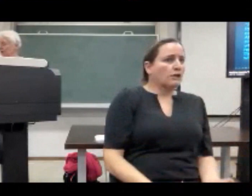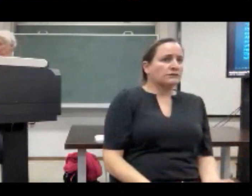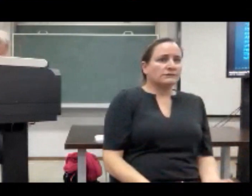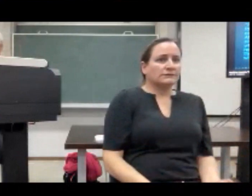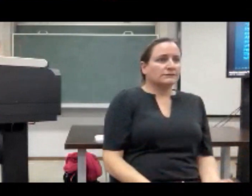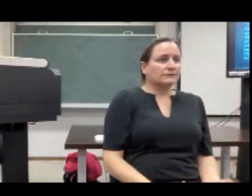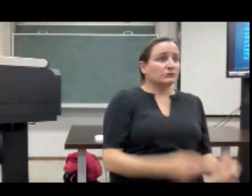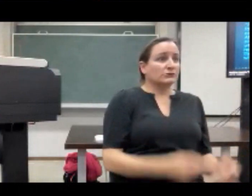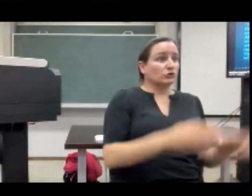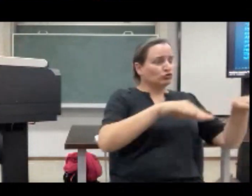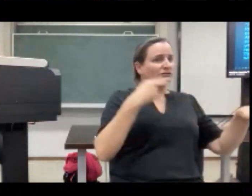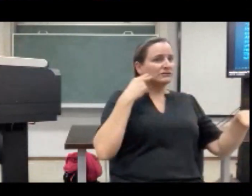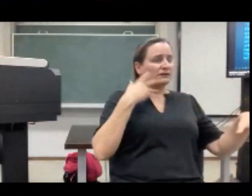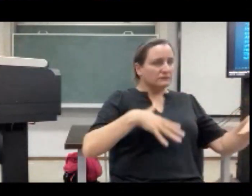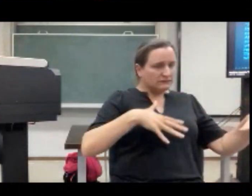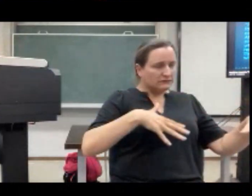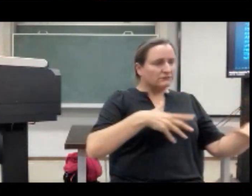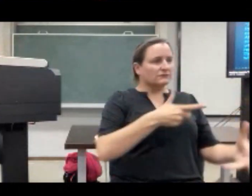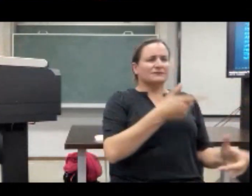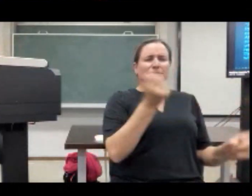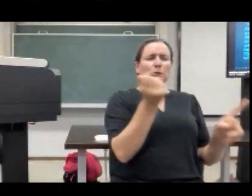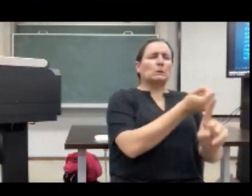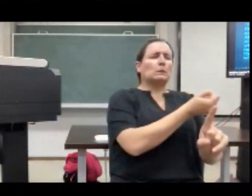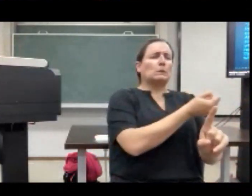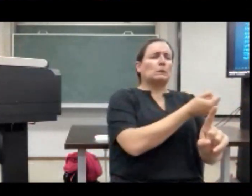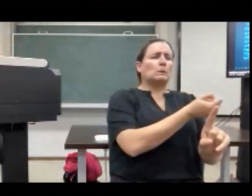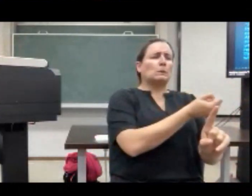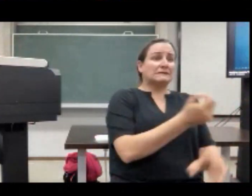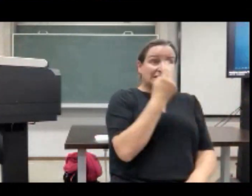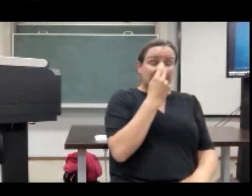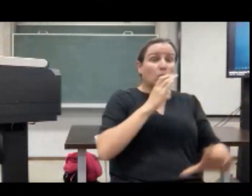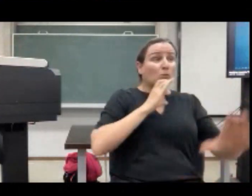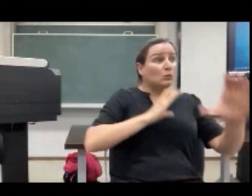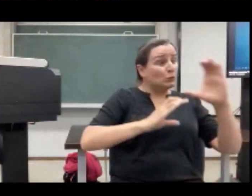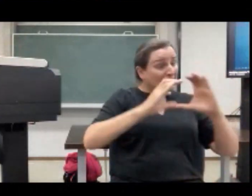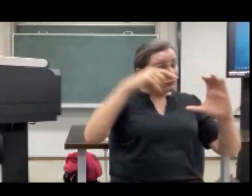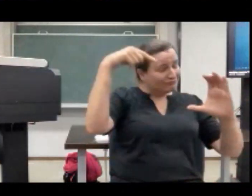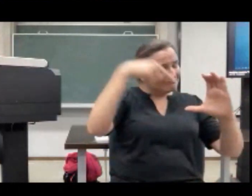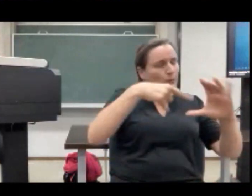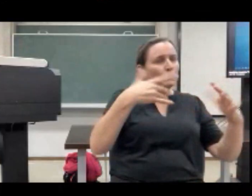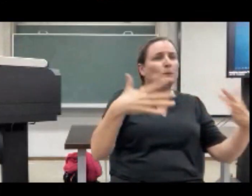central communication is in this situation.